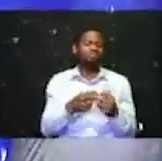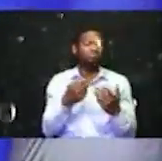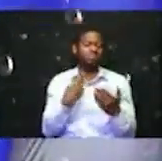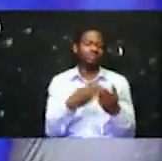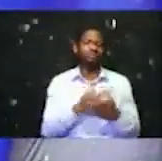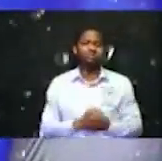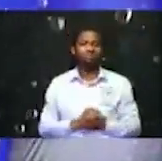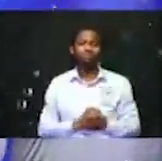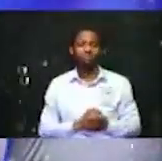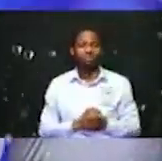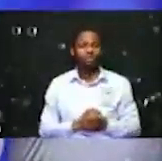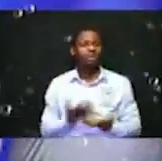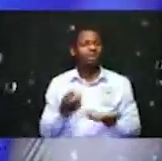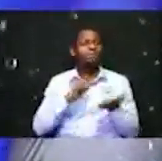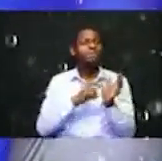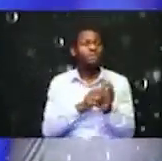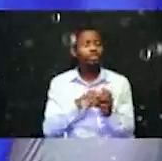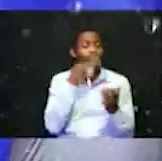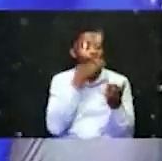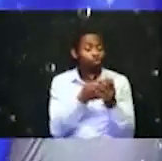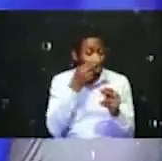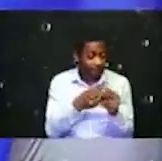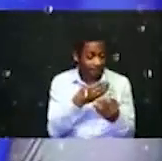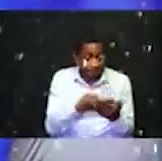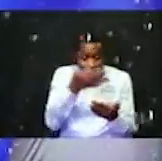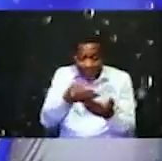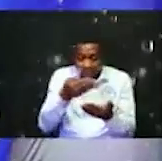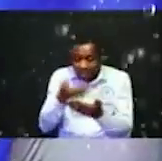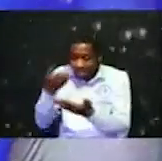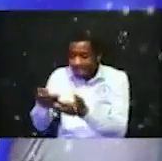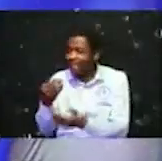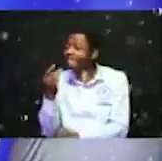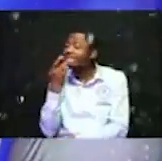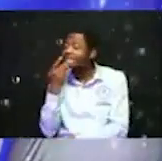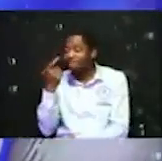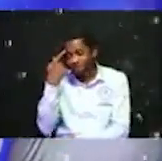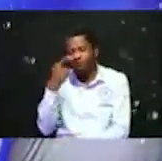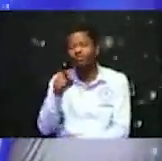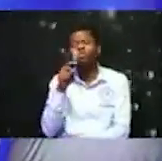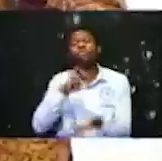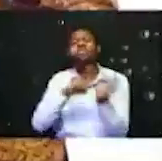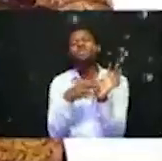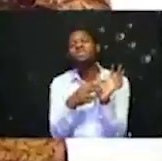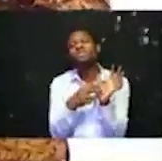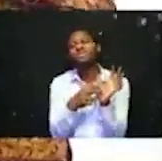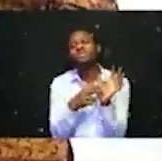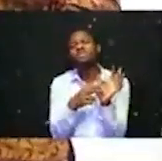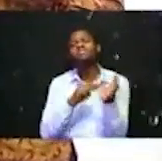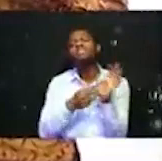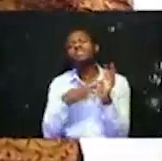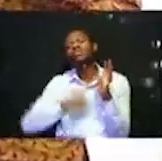good name purchasing favors, e me kasiye e din pa etumi etwade anase e di adoye abrewo. This is what